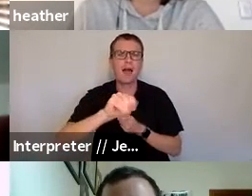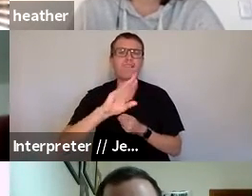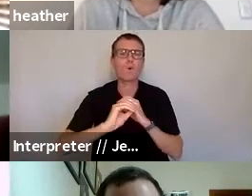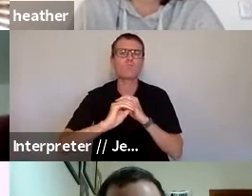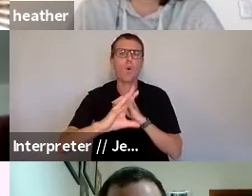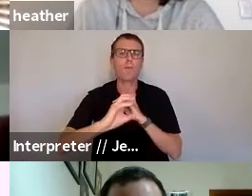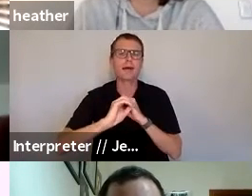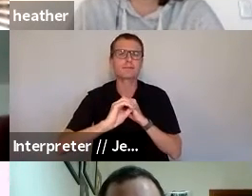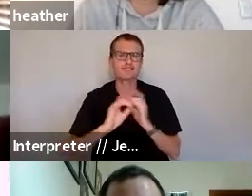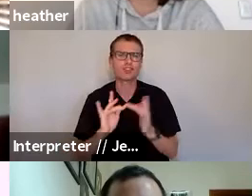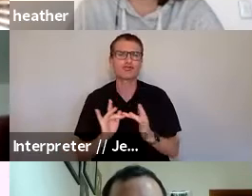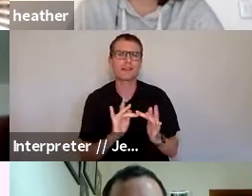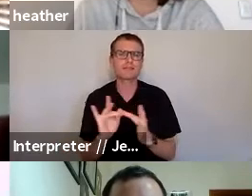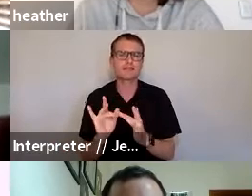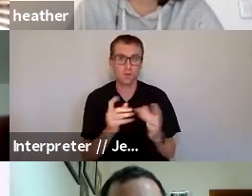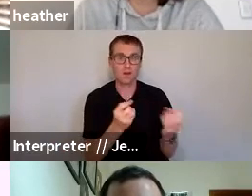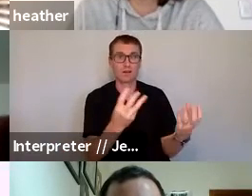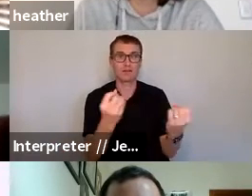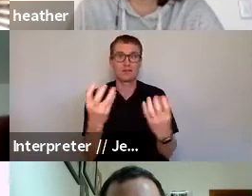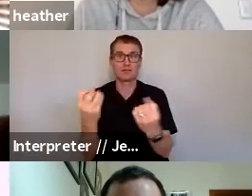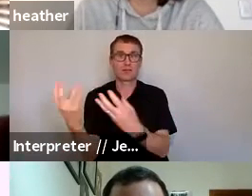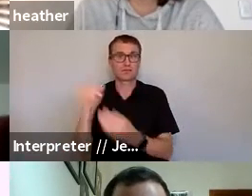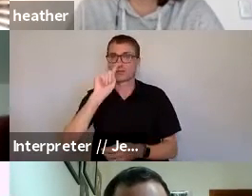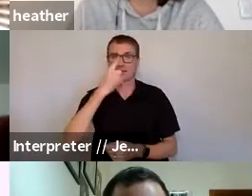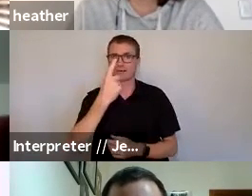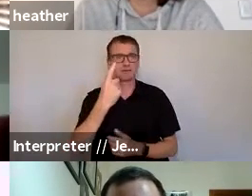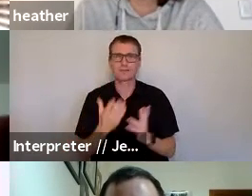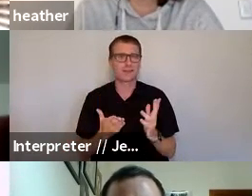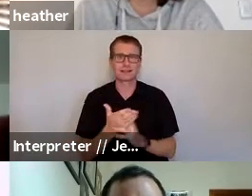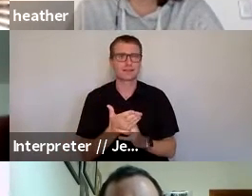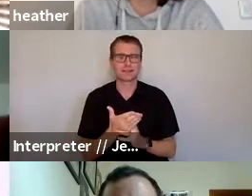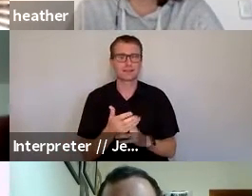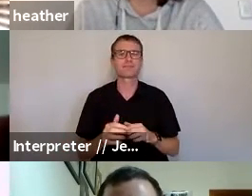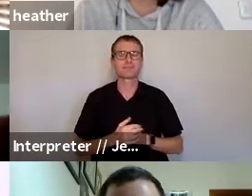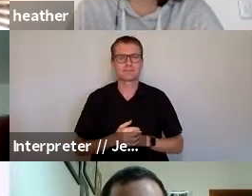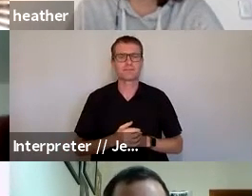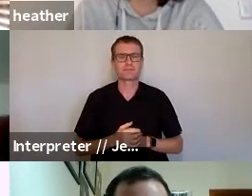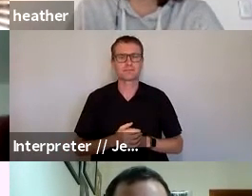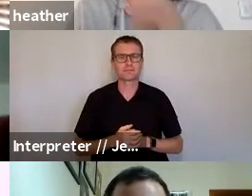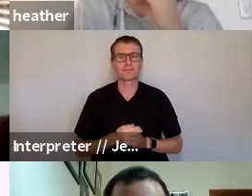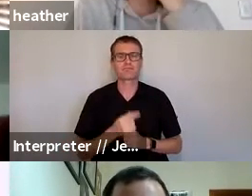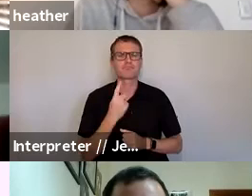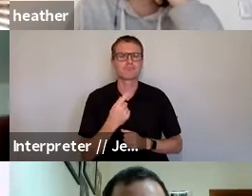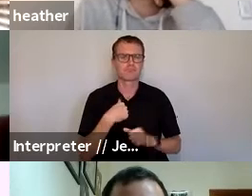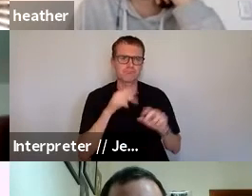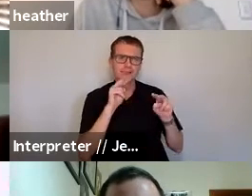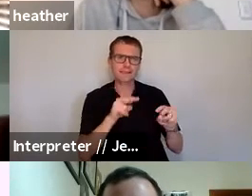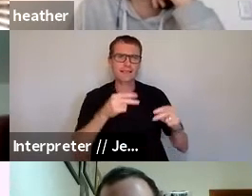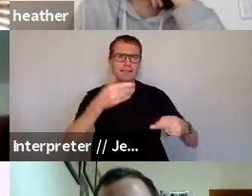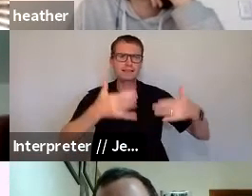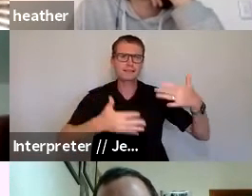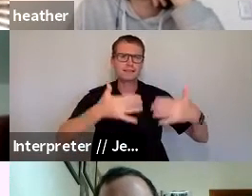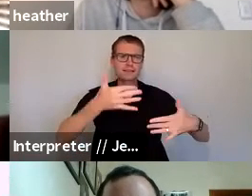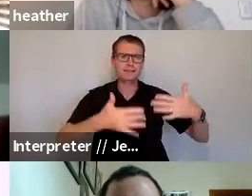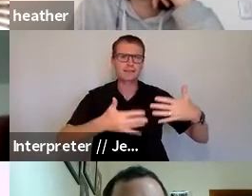doesn't have regular access to those things. Disabled people, there's a statistic that gets mentioned.